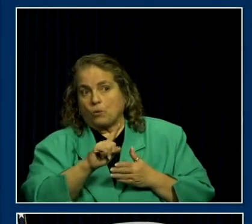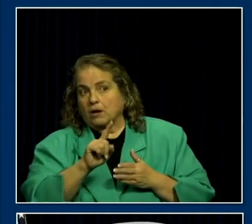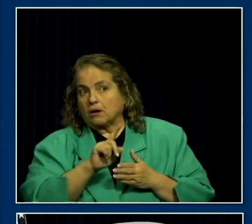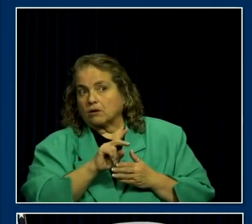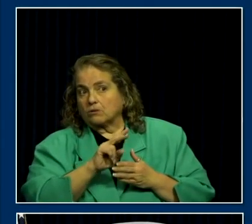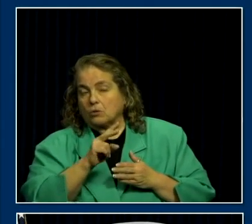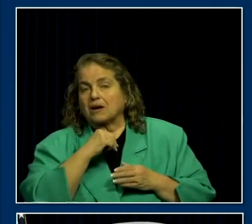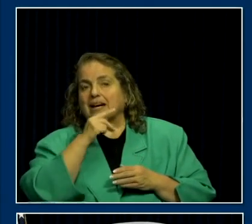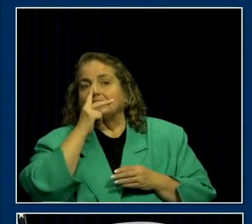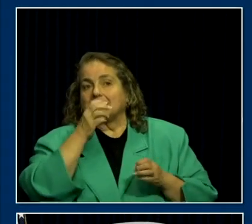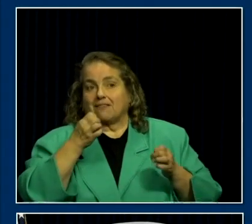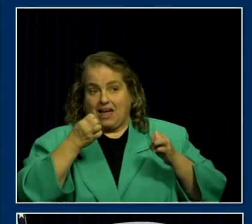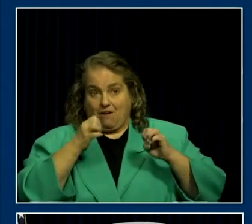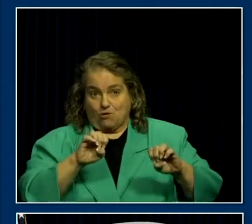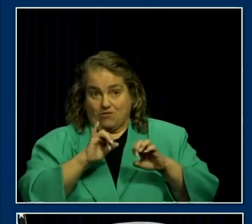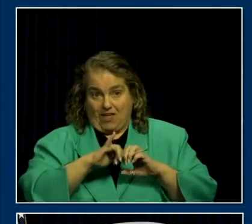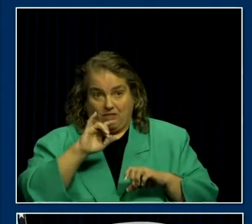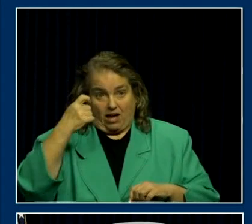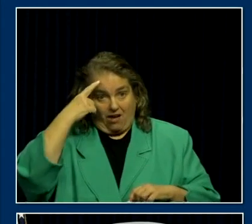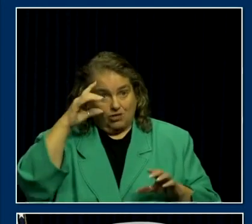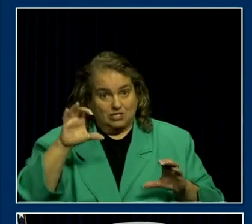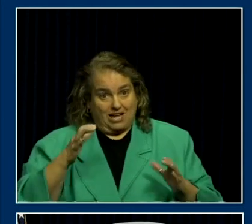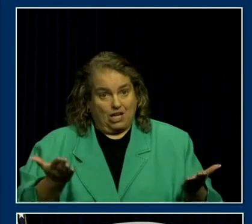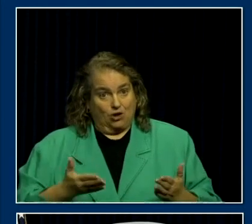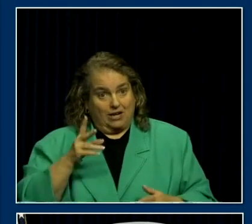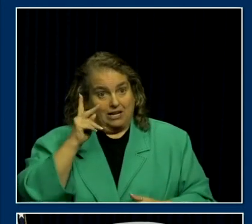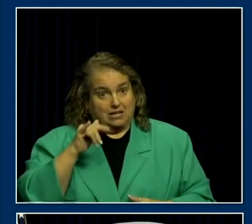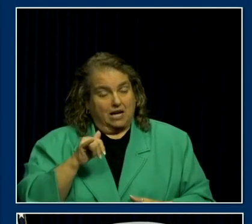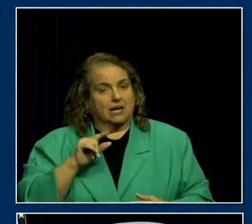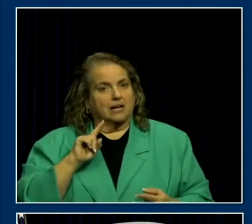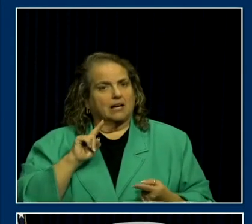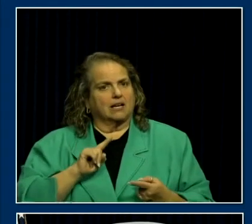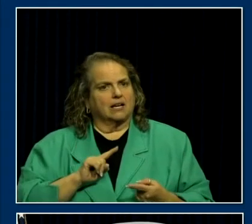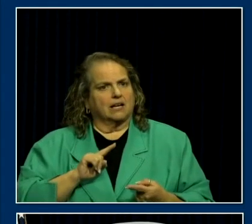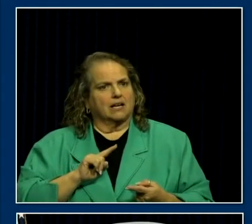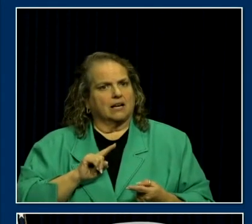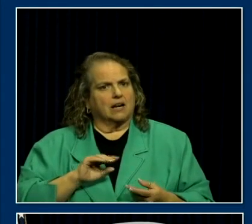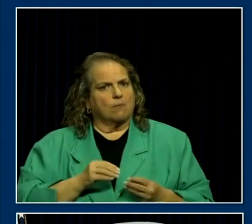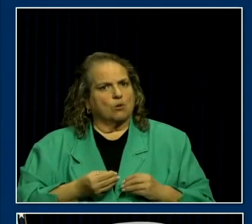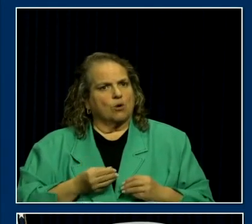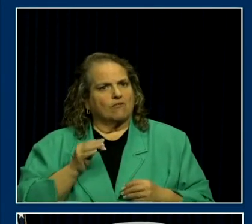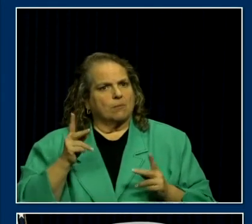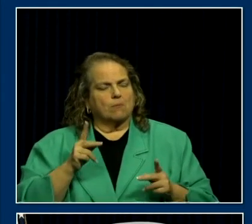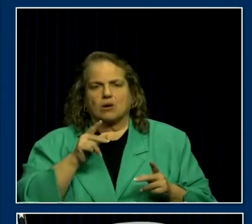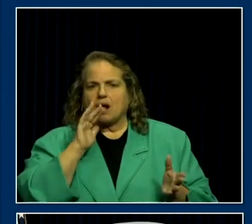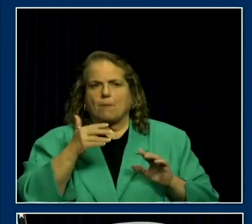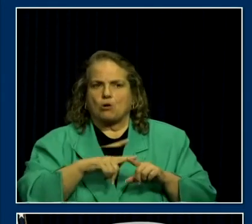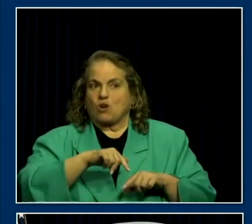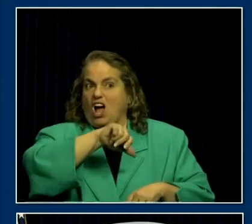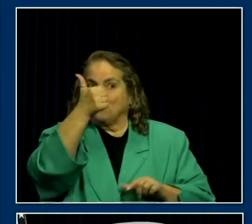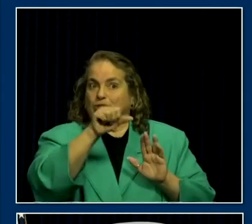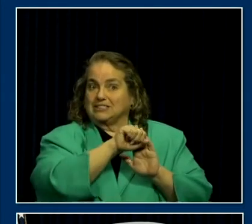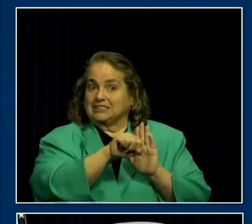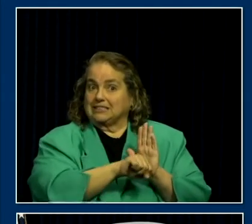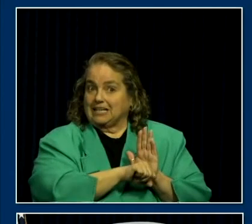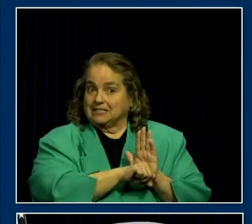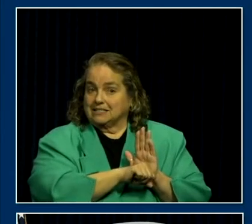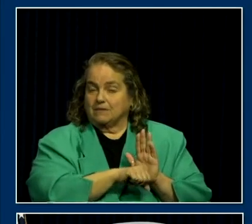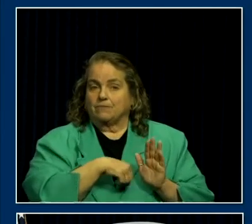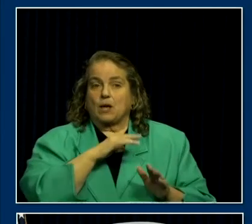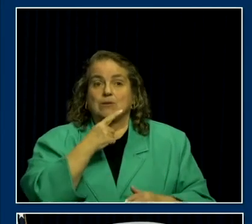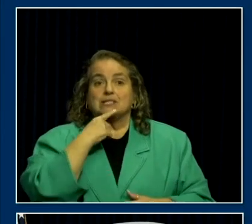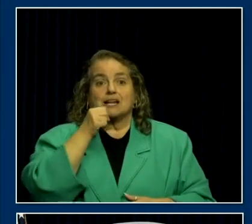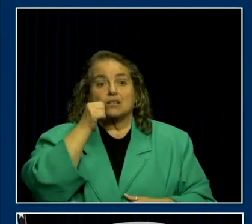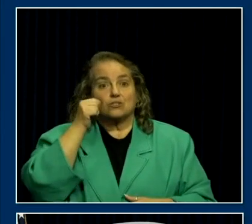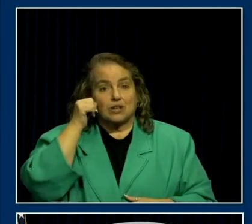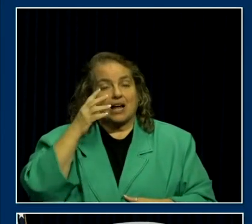see that the efforts that the governor has done here in Kentucky with your active participation have helped us. So I said yesterday, and I'll conclude